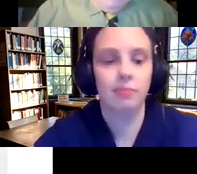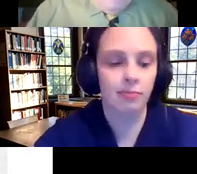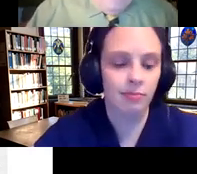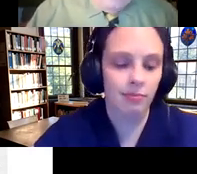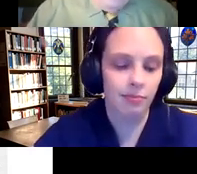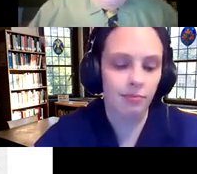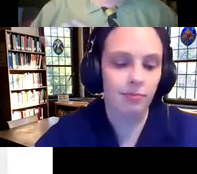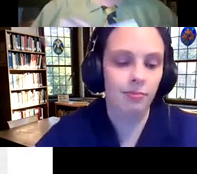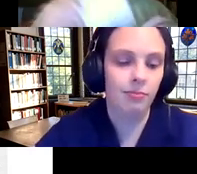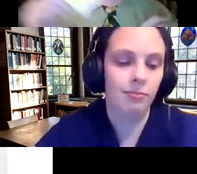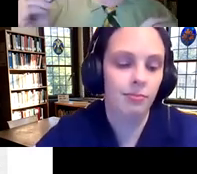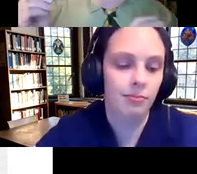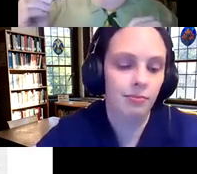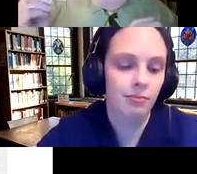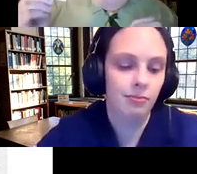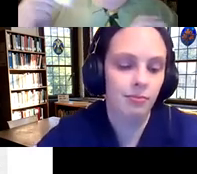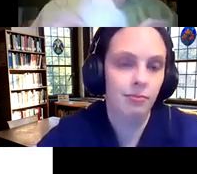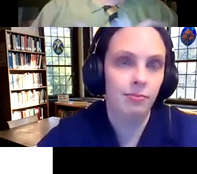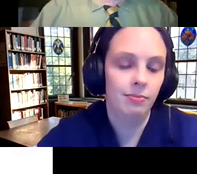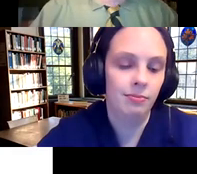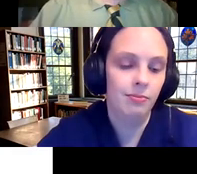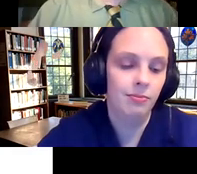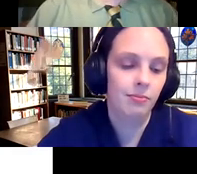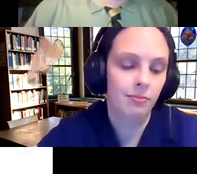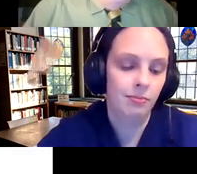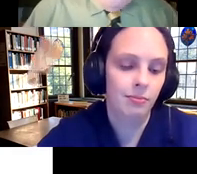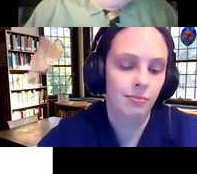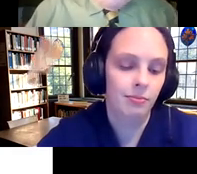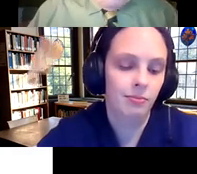felt quite differently. The